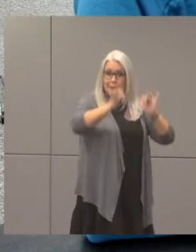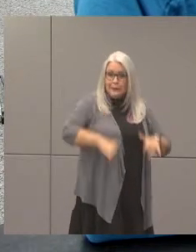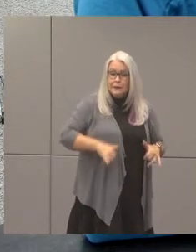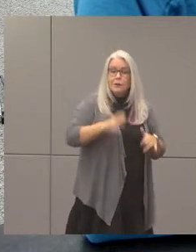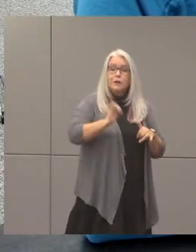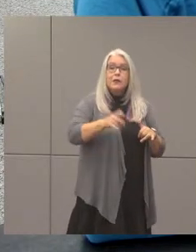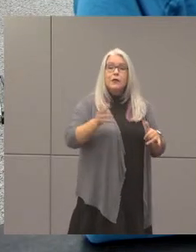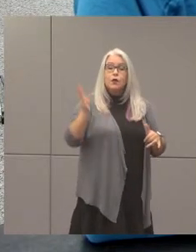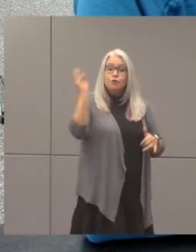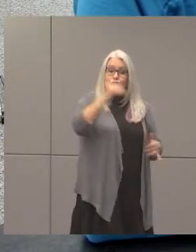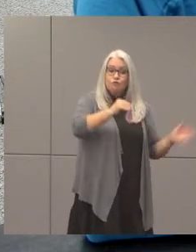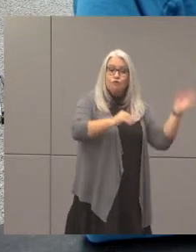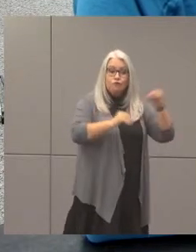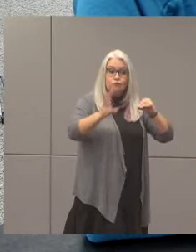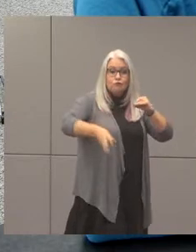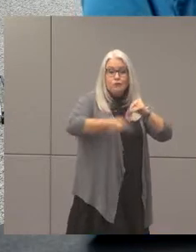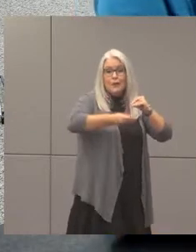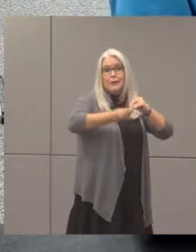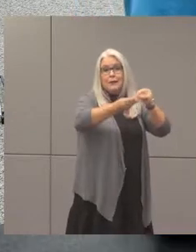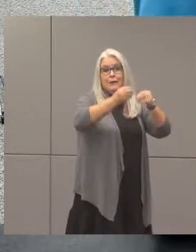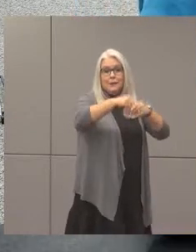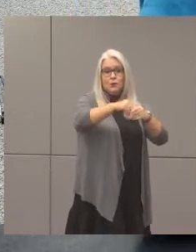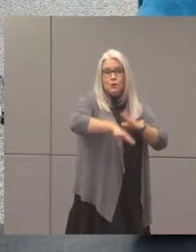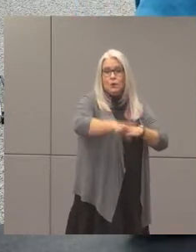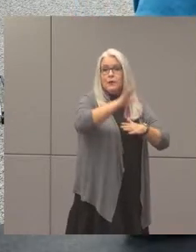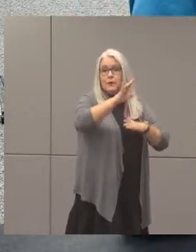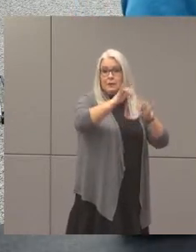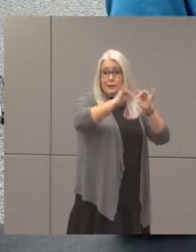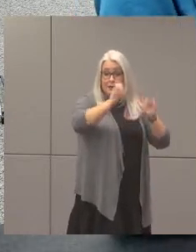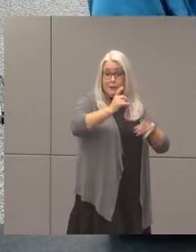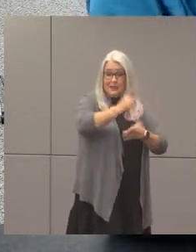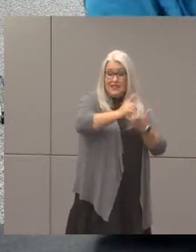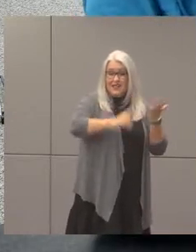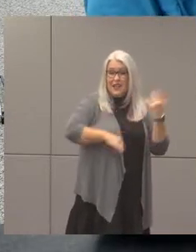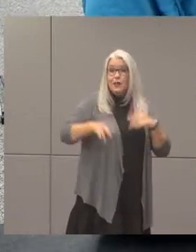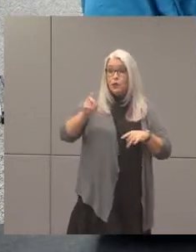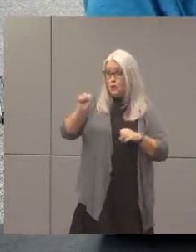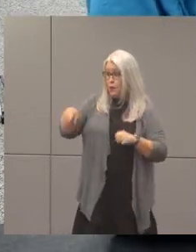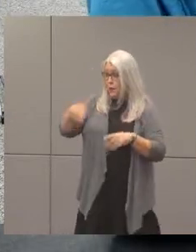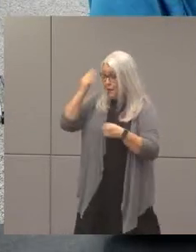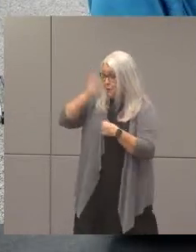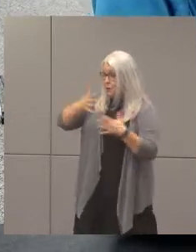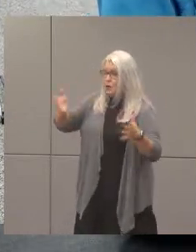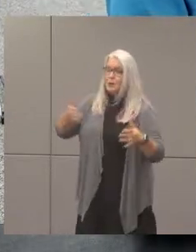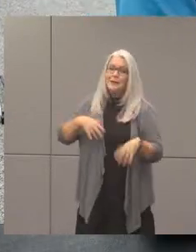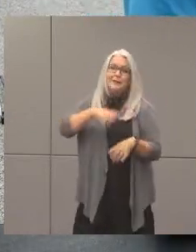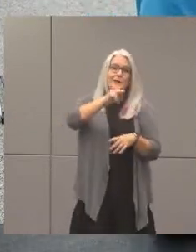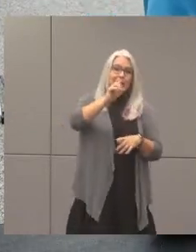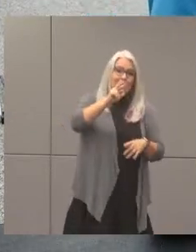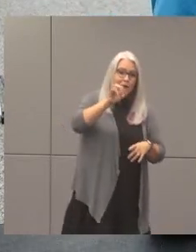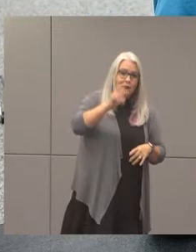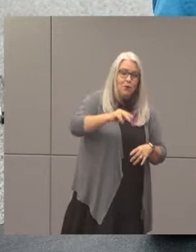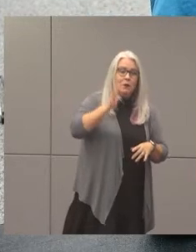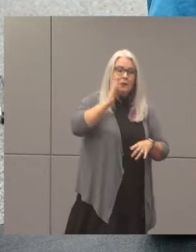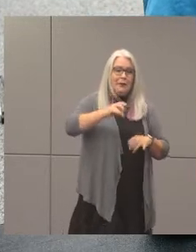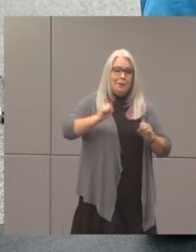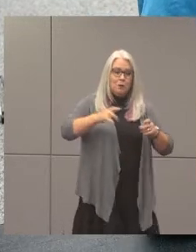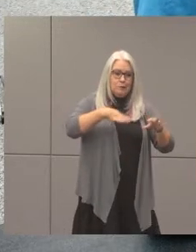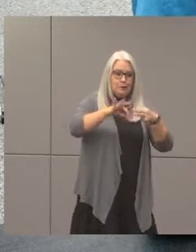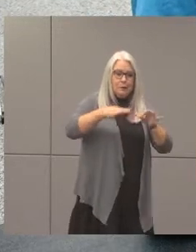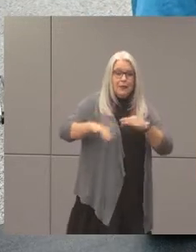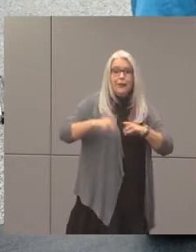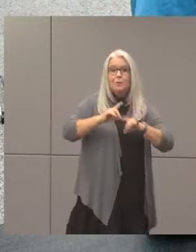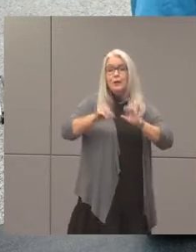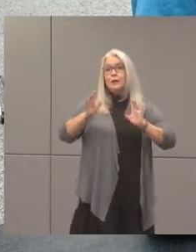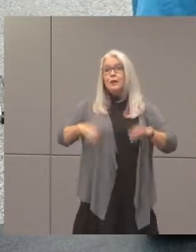being put into the building design. I don't know, Krista, if you can elaborate on some of the specifics. This is where Kevin would fill your ears. We live and